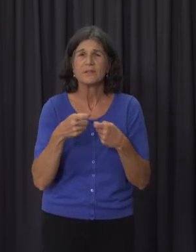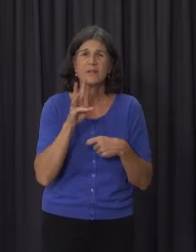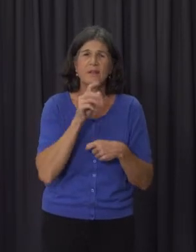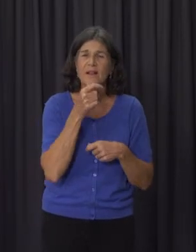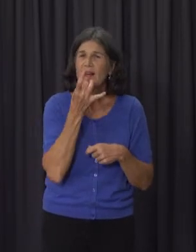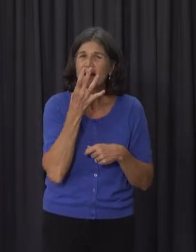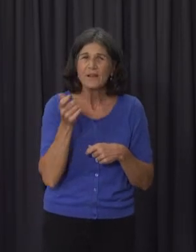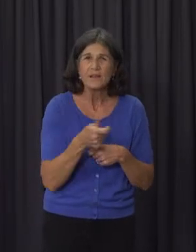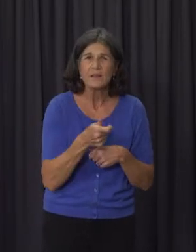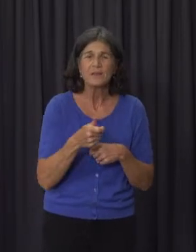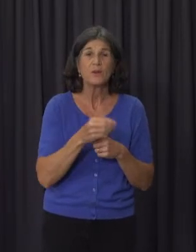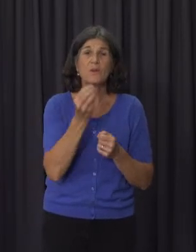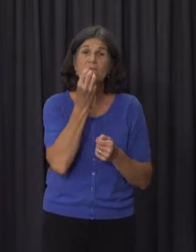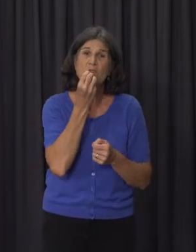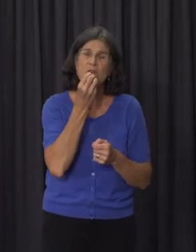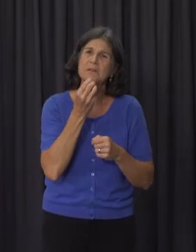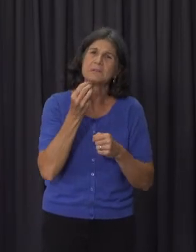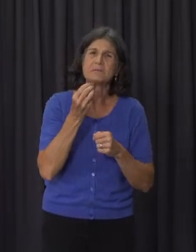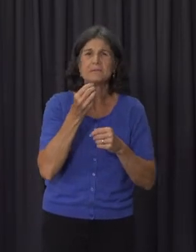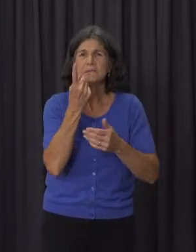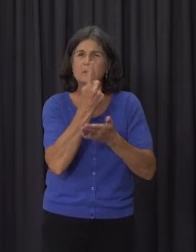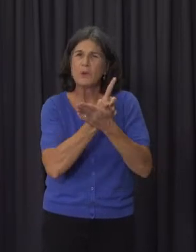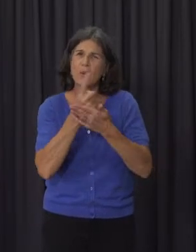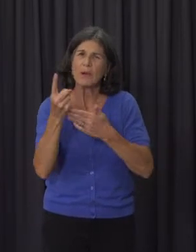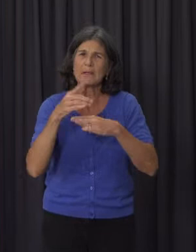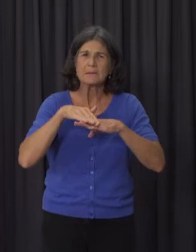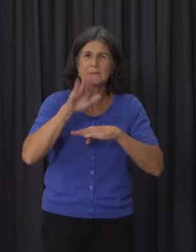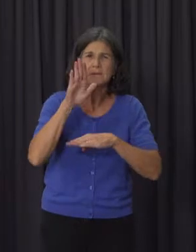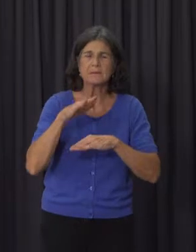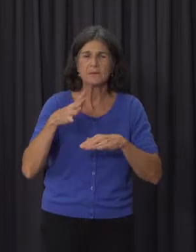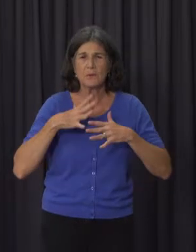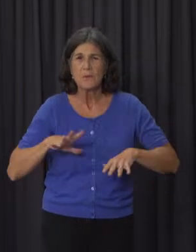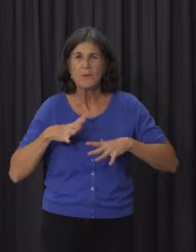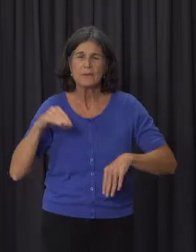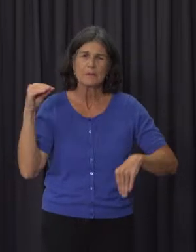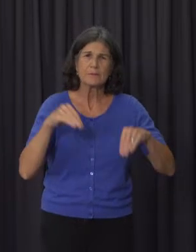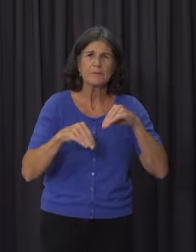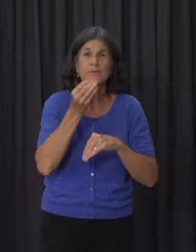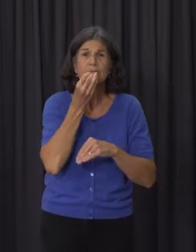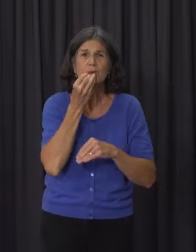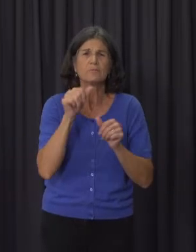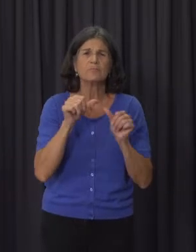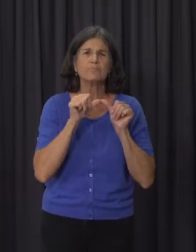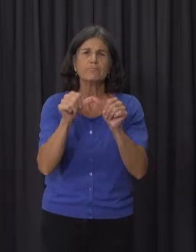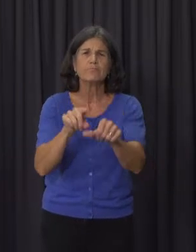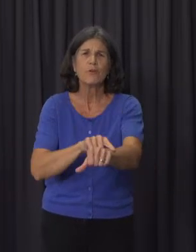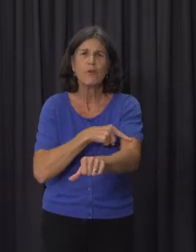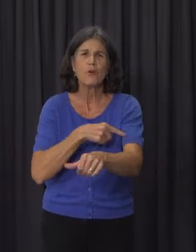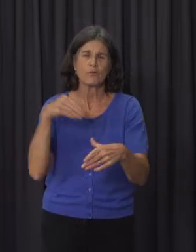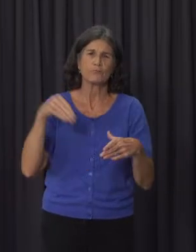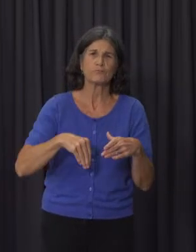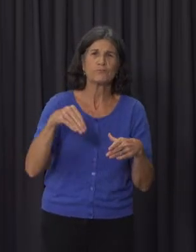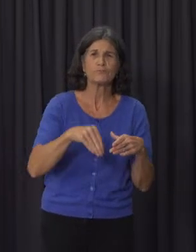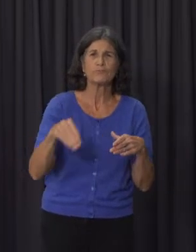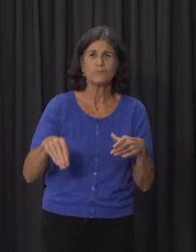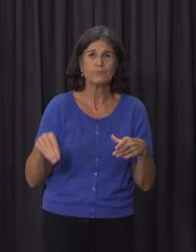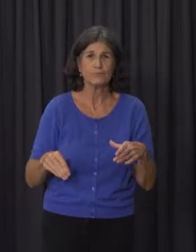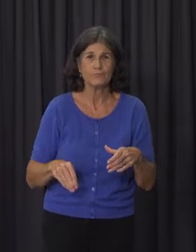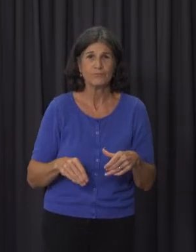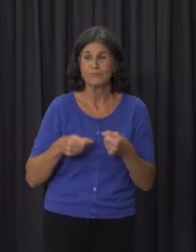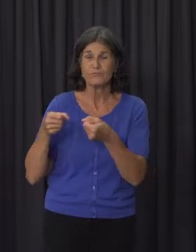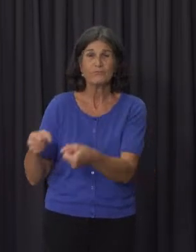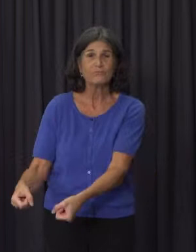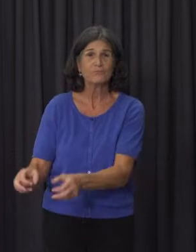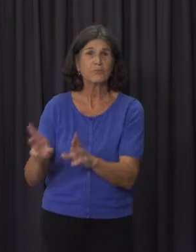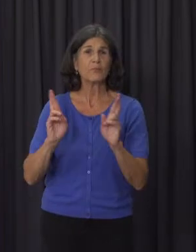also in an accessible location. And please have a plan in place for your pets. Consider how you'll gather and transport your pets, where